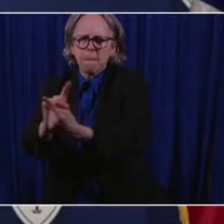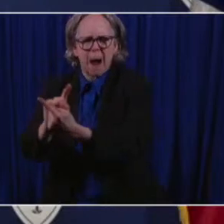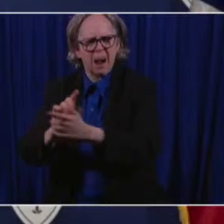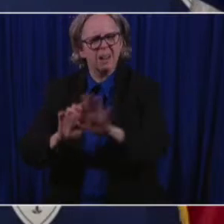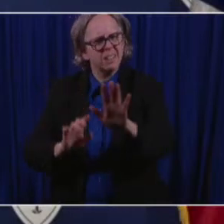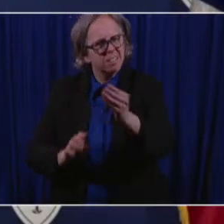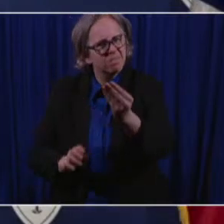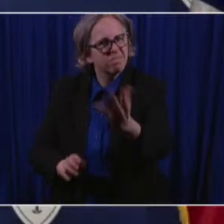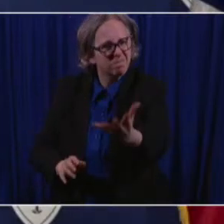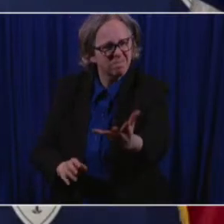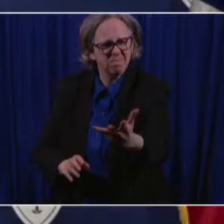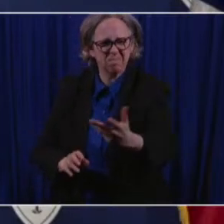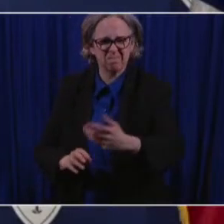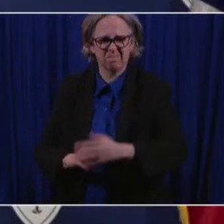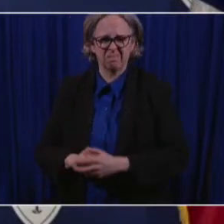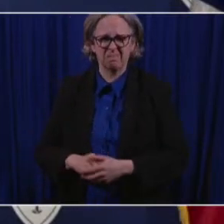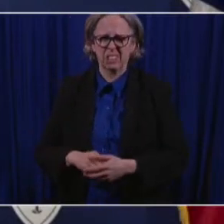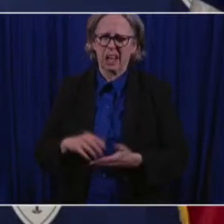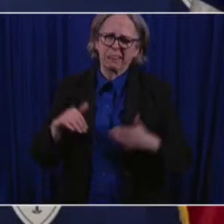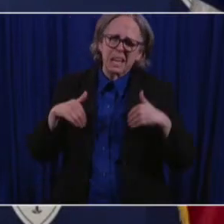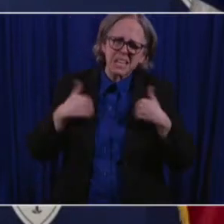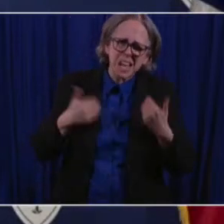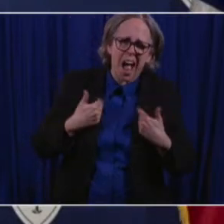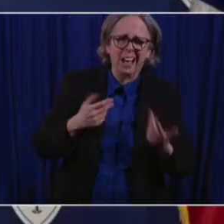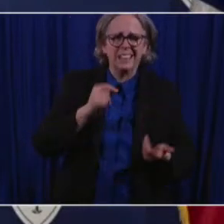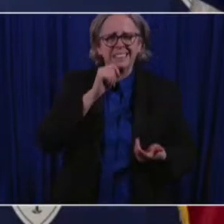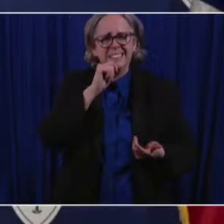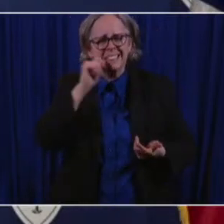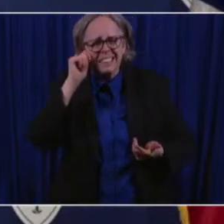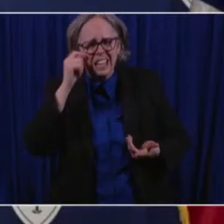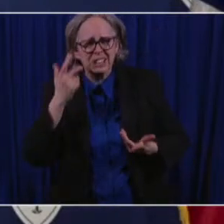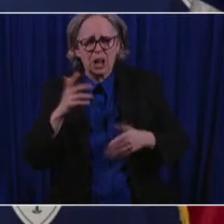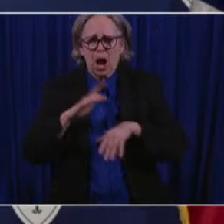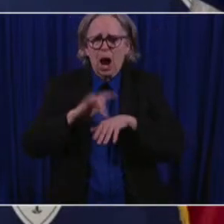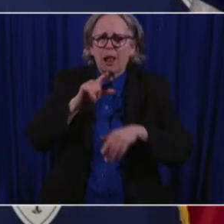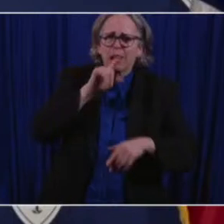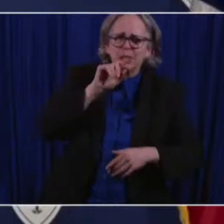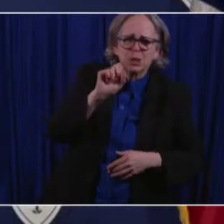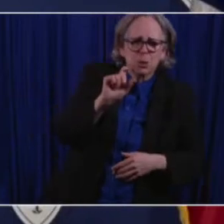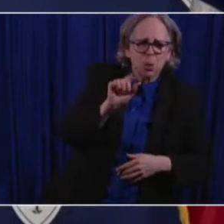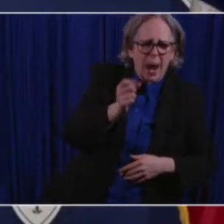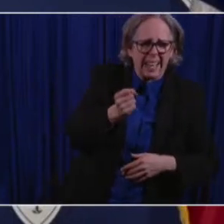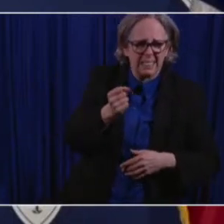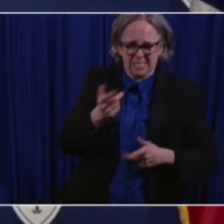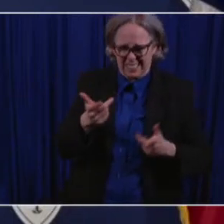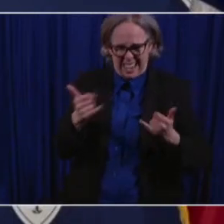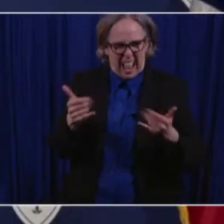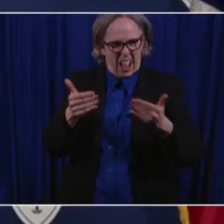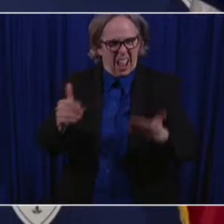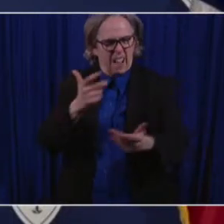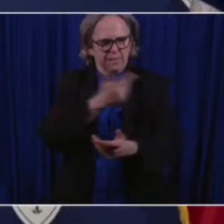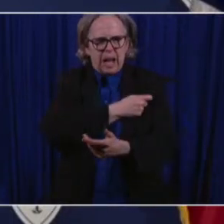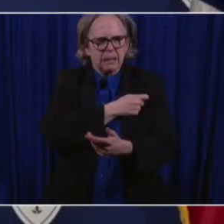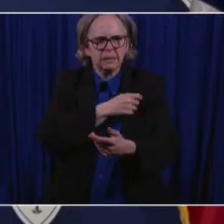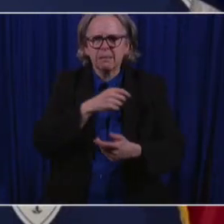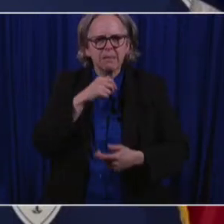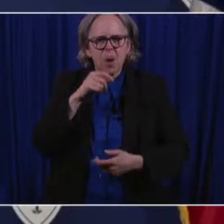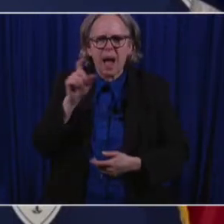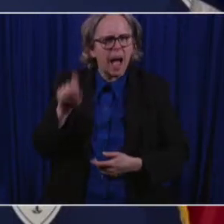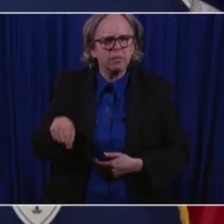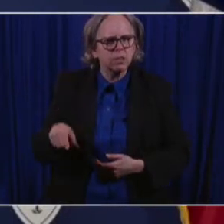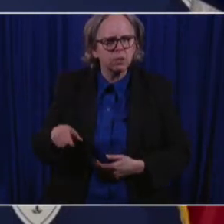late teens, early 20s, who are getting vaccinated today. They didn't have to get vaccinated today. They're getting vaccinated